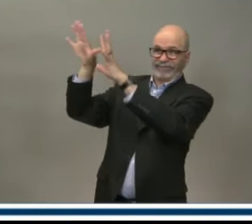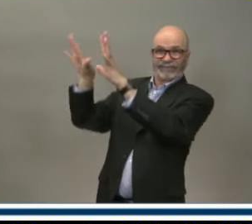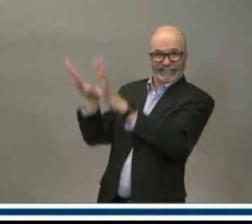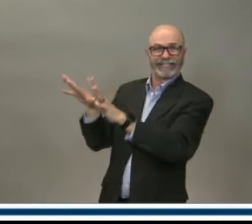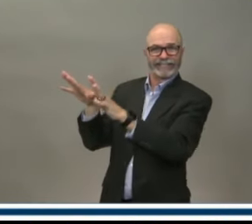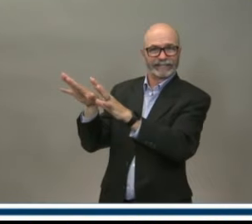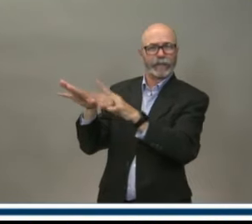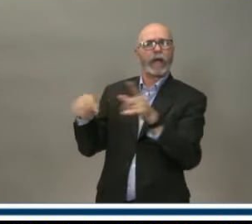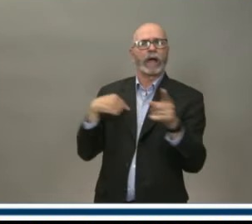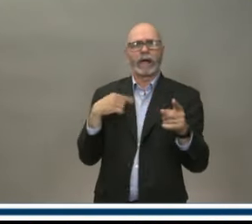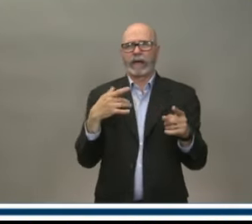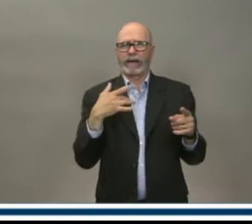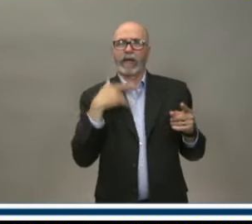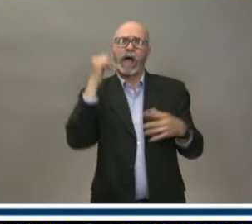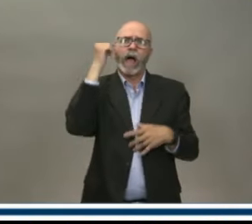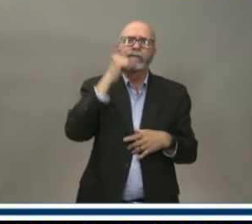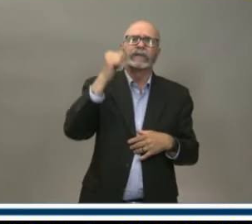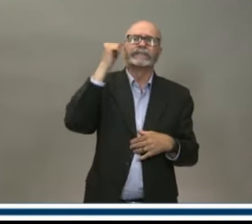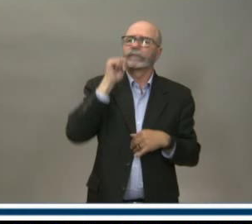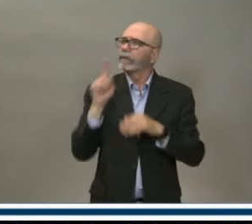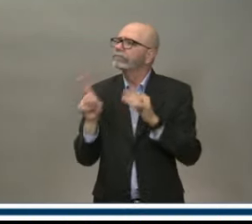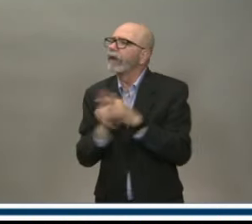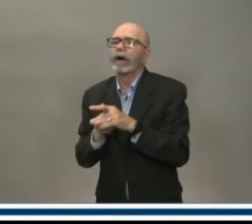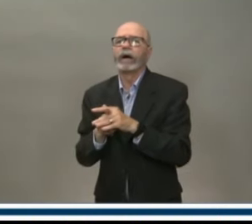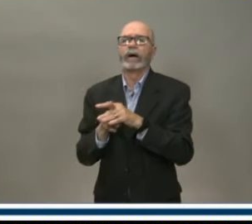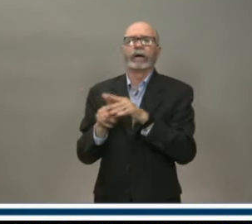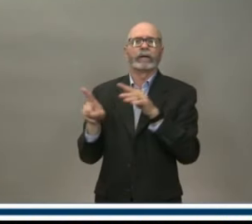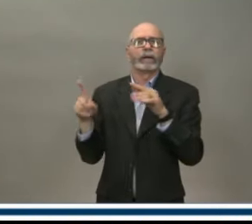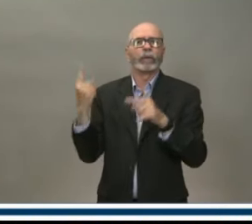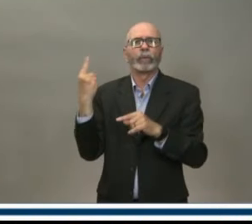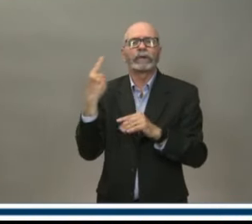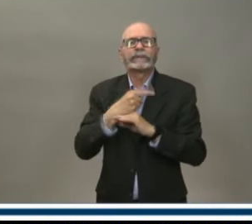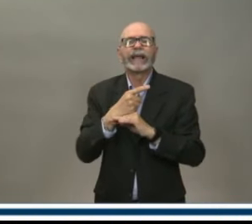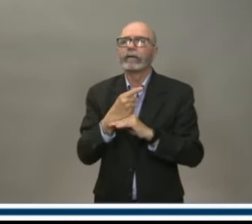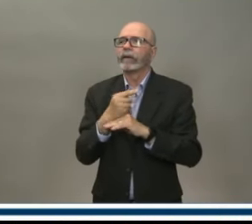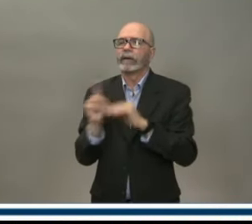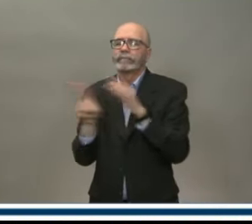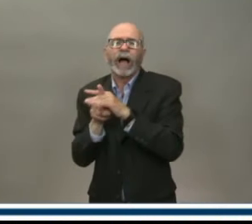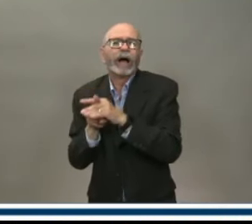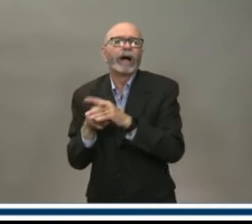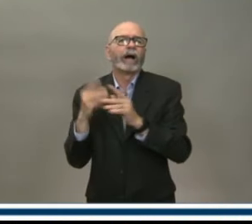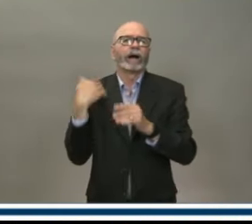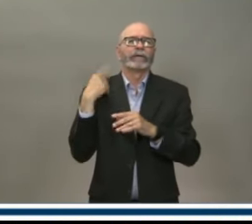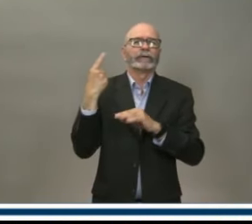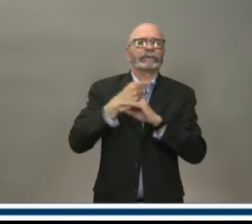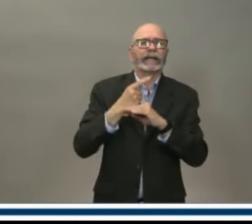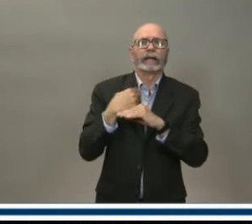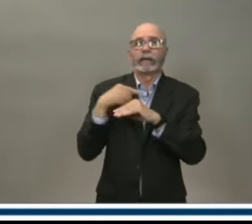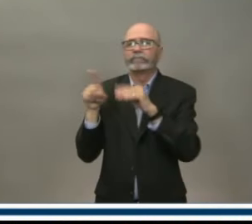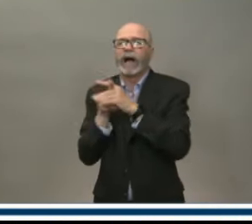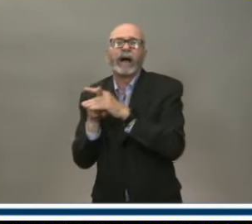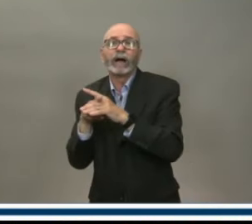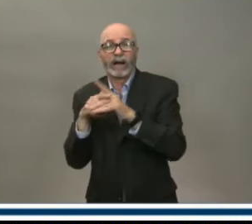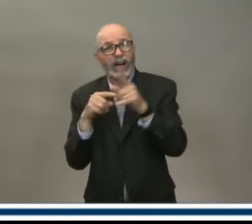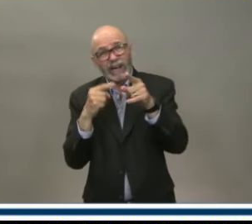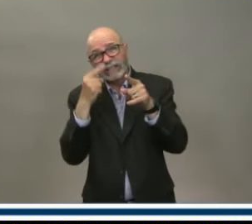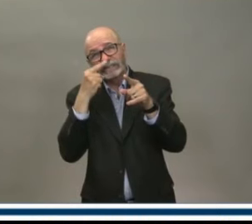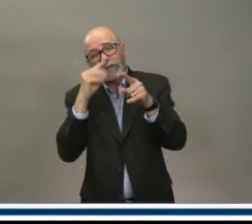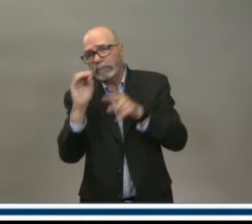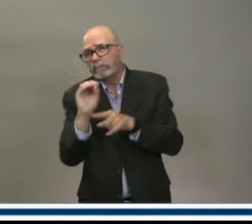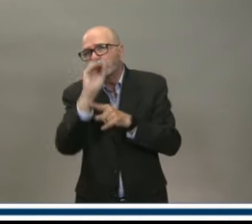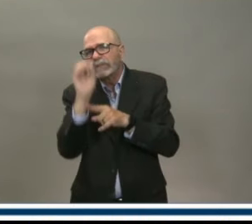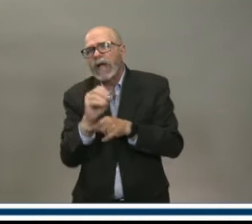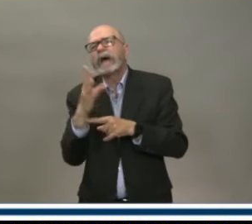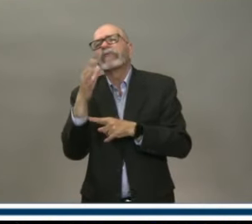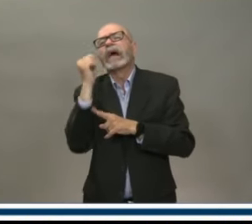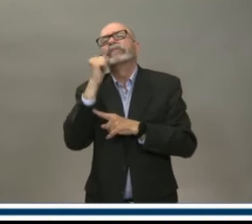a day. We're wondering the approximate percentage of daily tests that are conducted